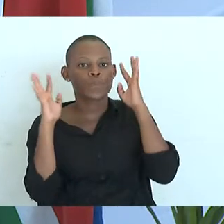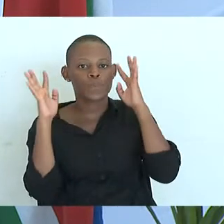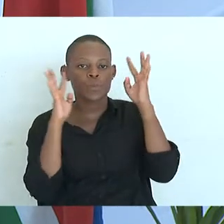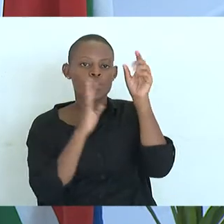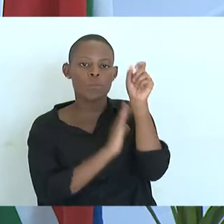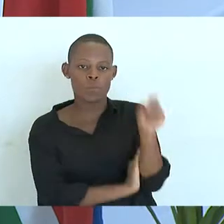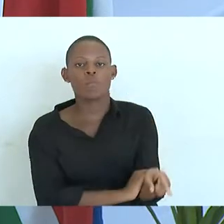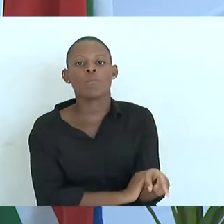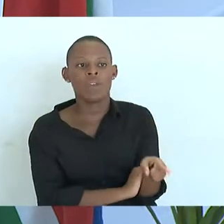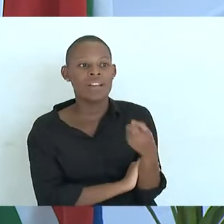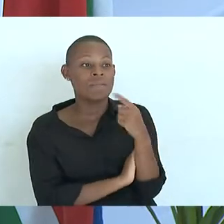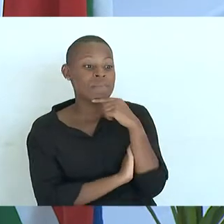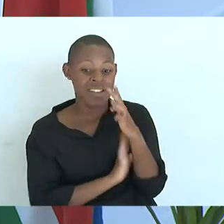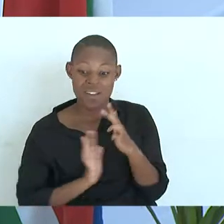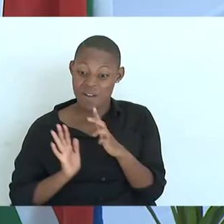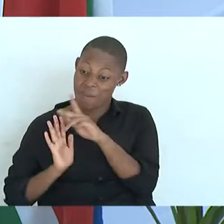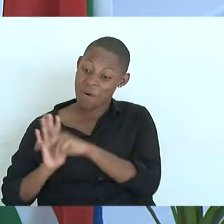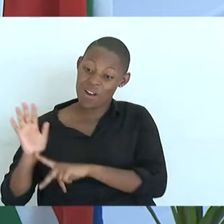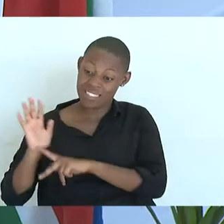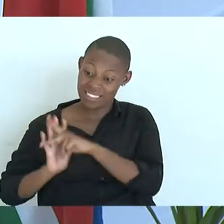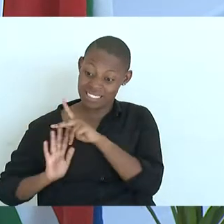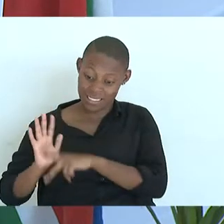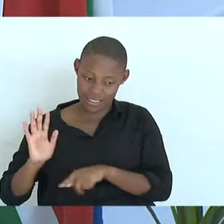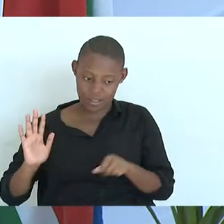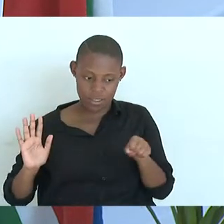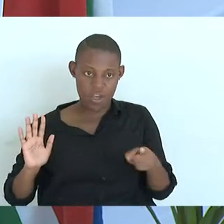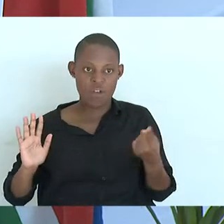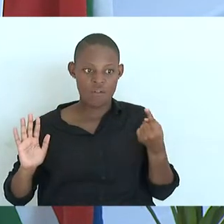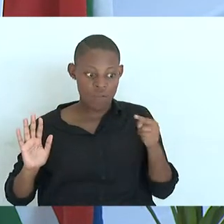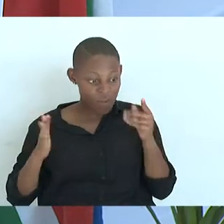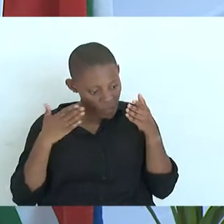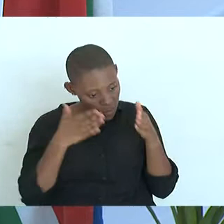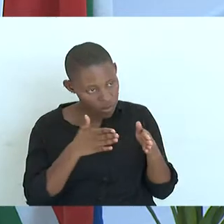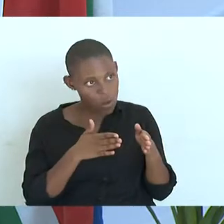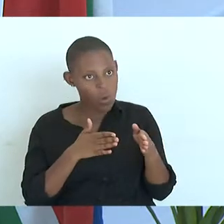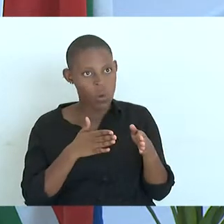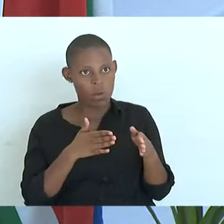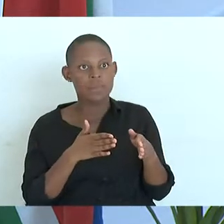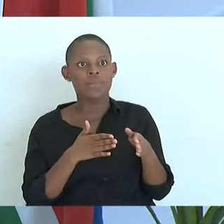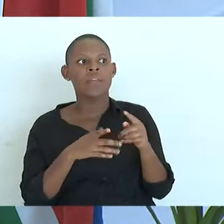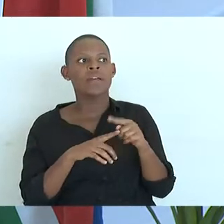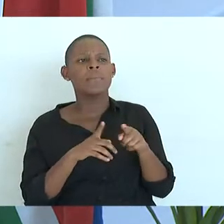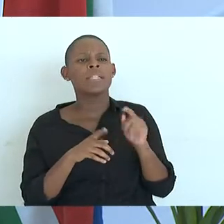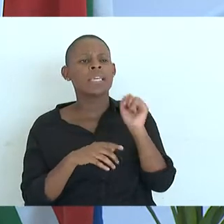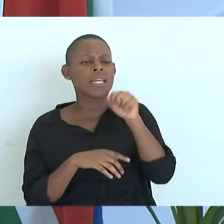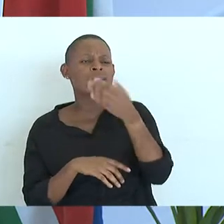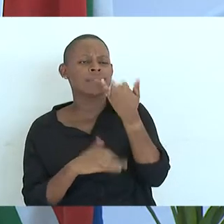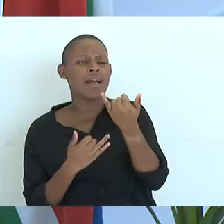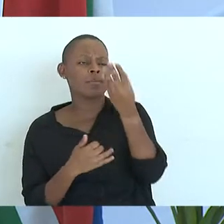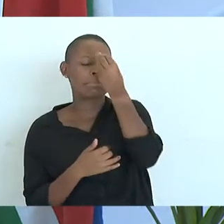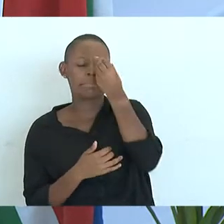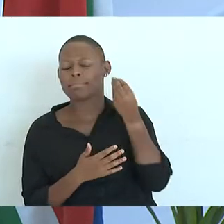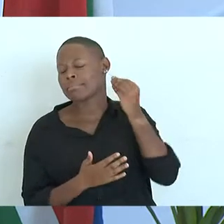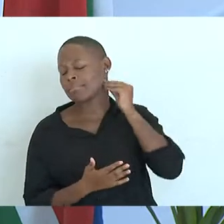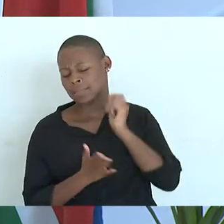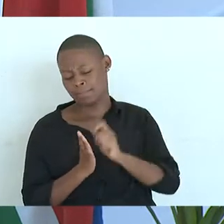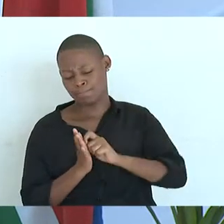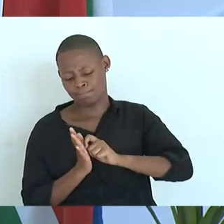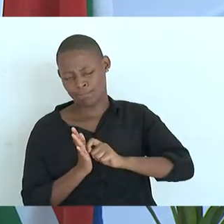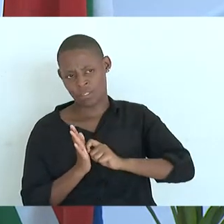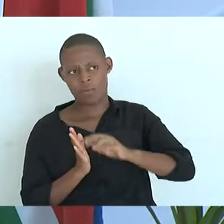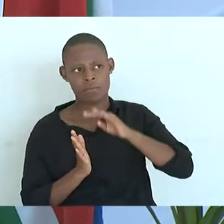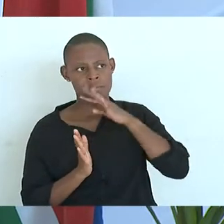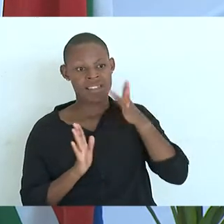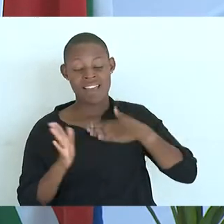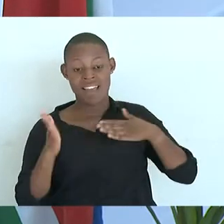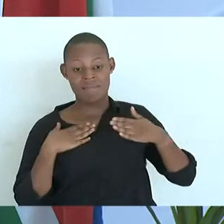policy. But the concern that is raised have been noted, and I think the public administration is looking